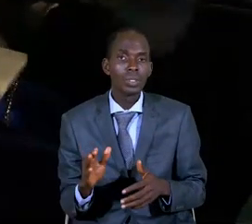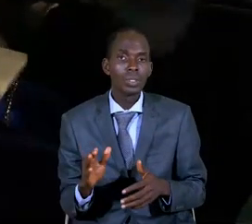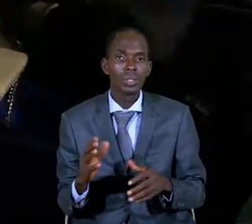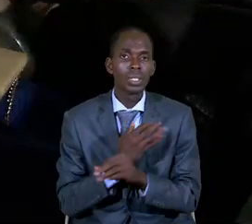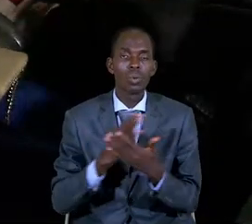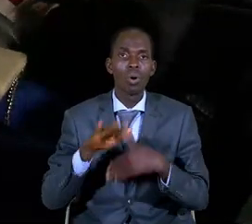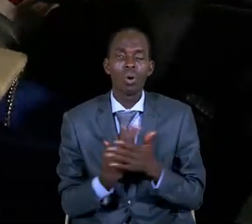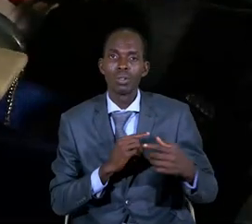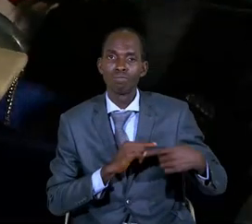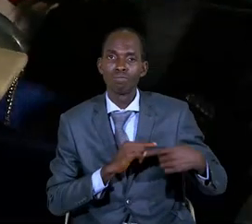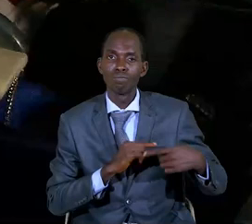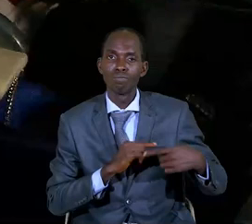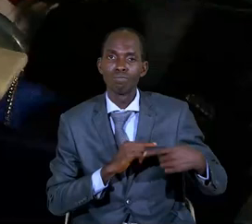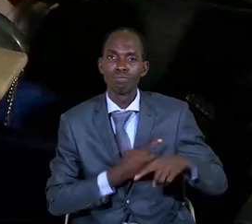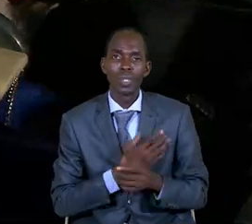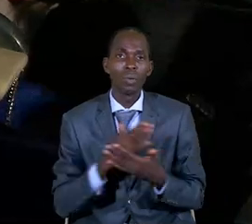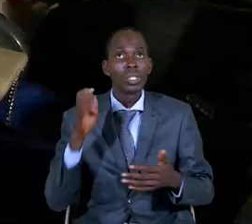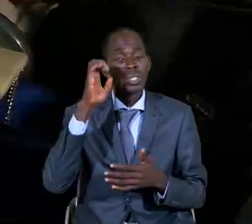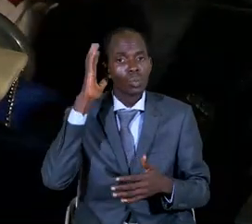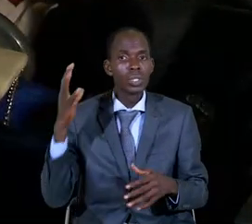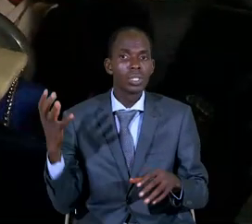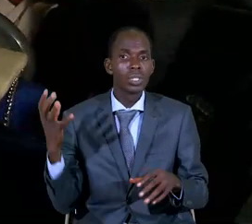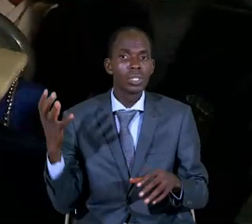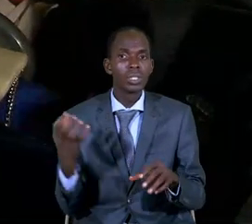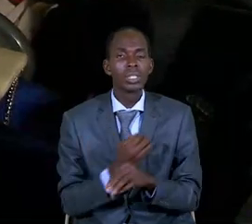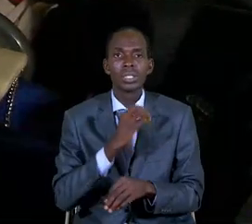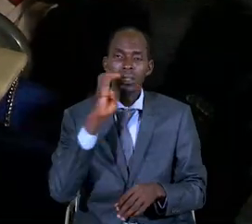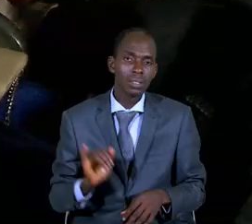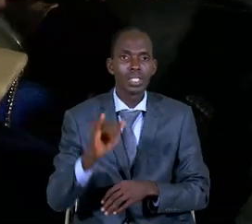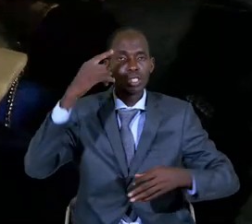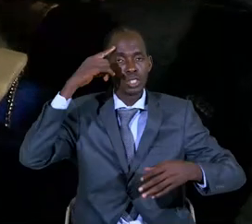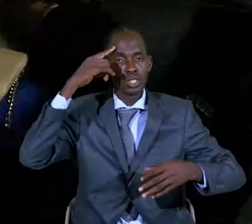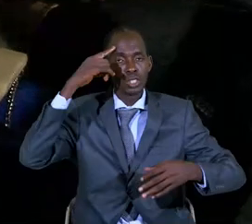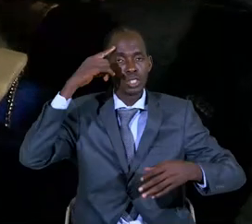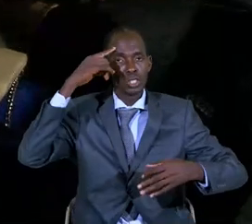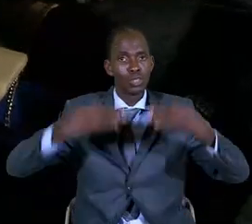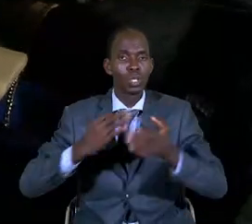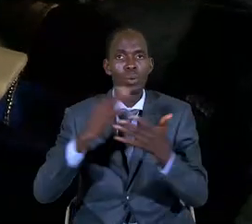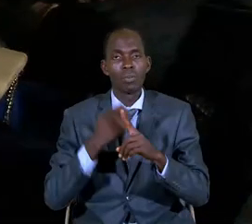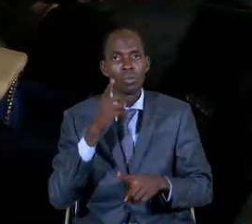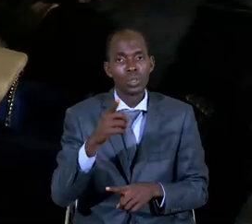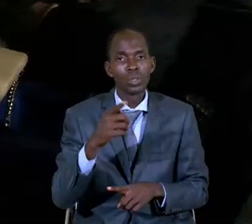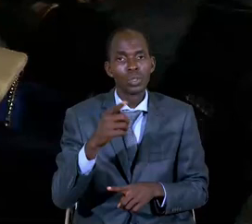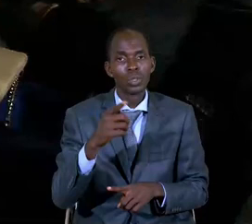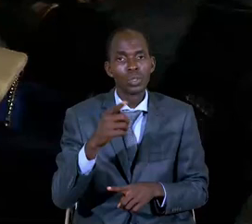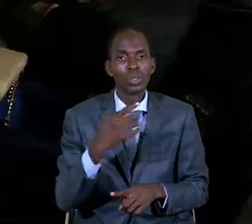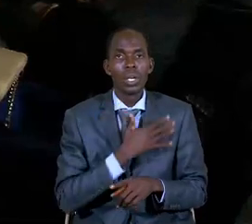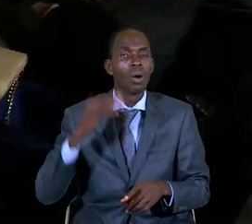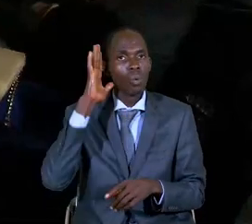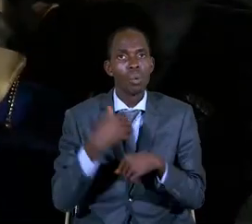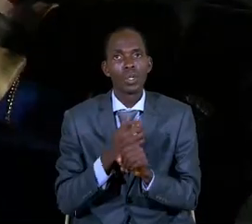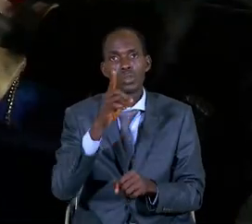away. He'll take eternal everlasting judgment away from you. And he'll make you